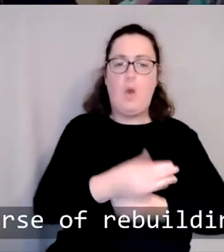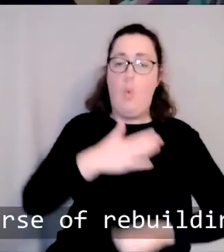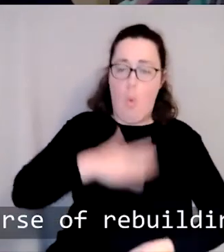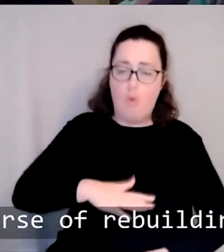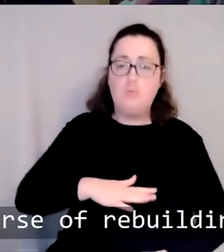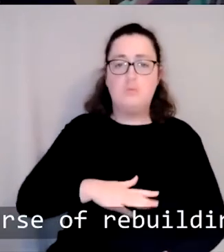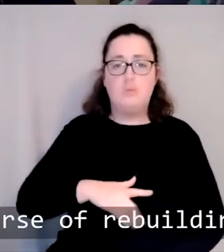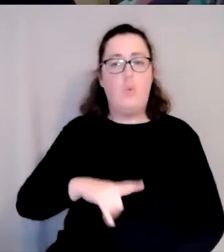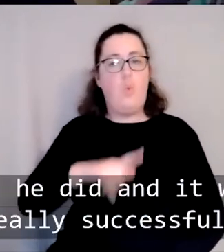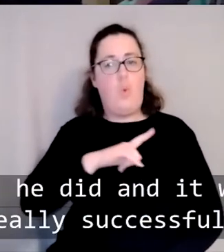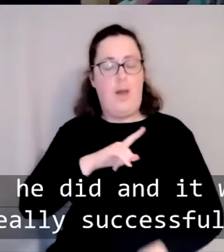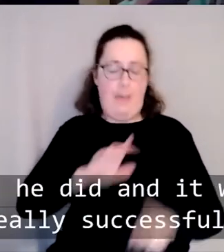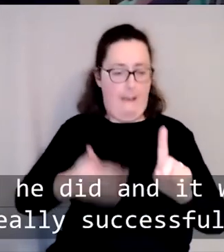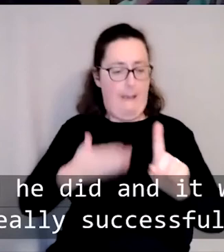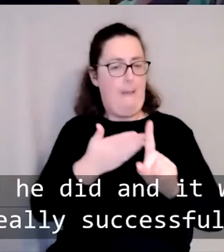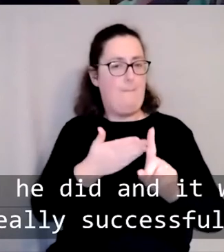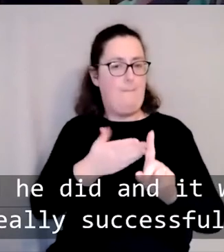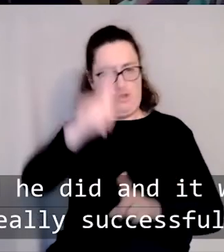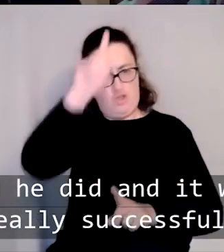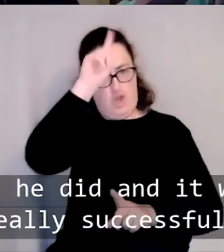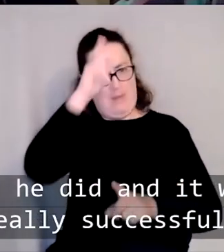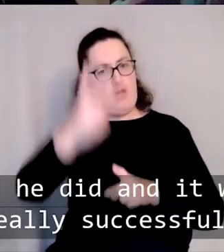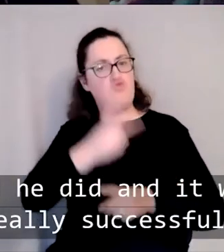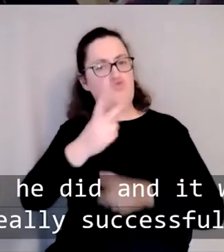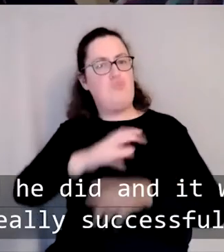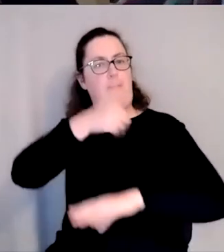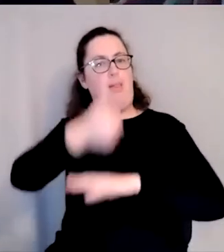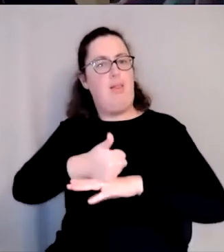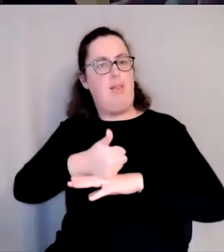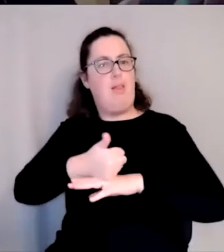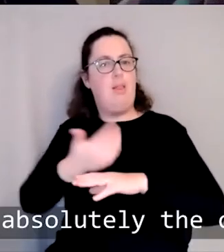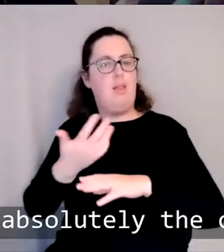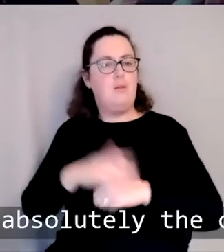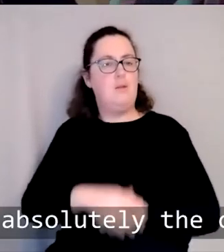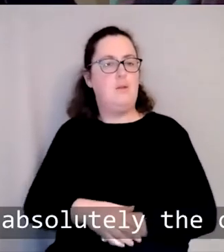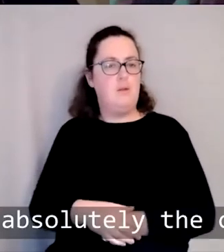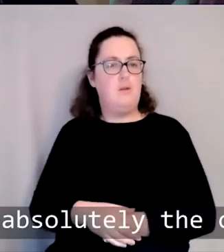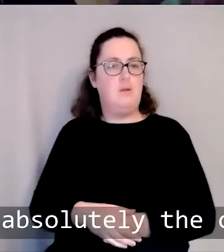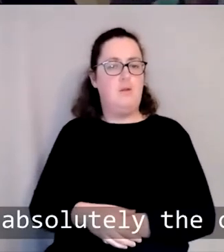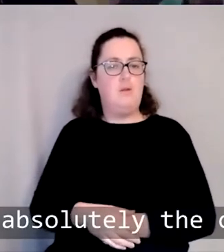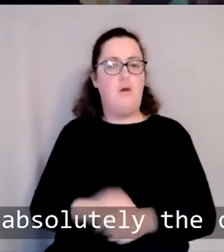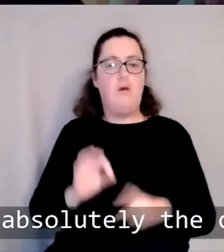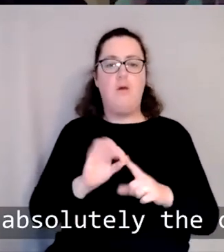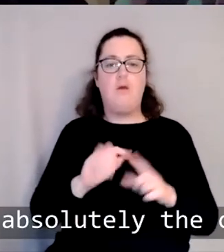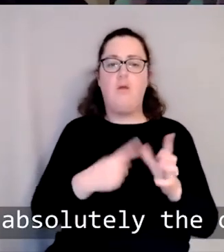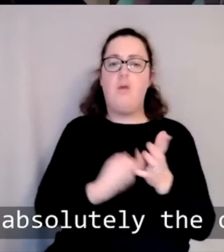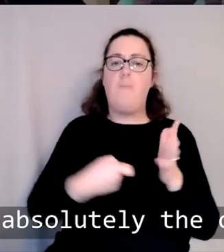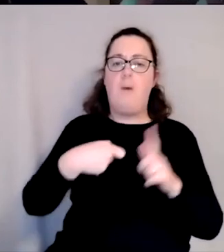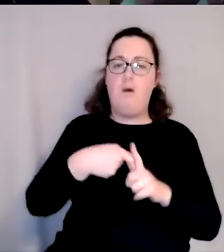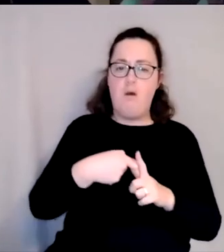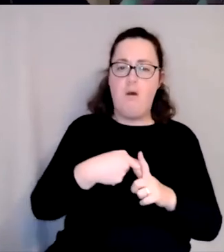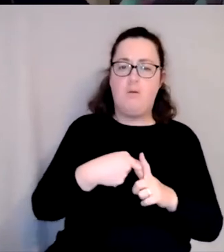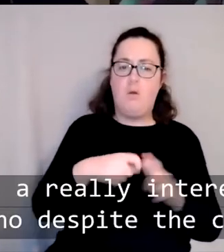in the cause of rebuilding Germany, and he did, and it was a brilliantly successful. Park on it was absolutely the